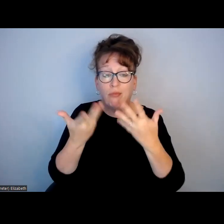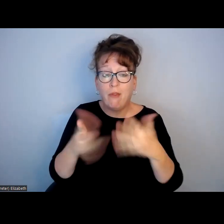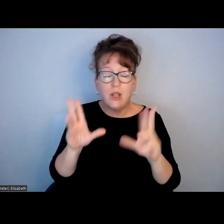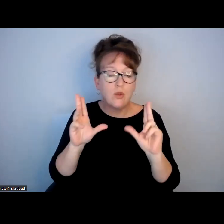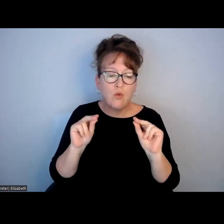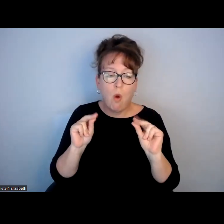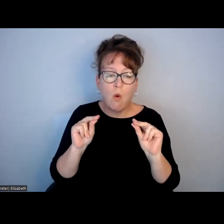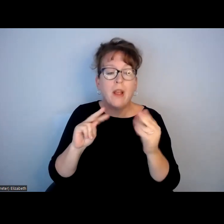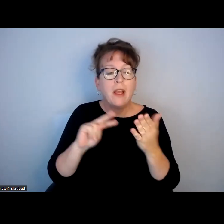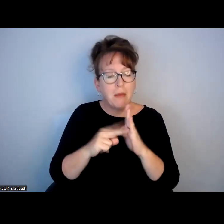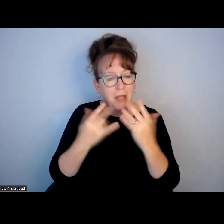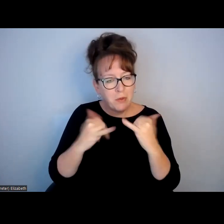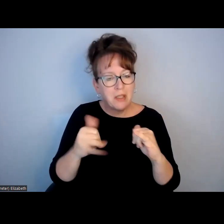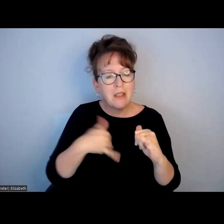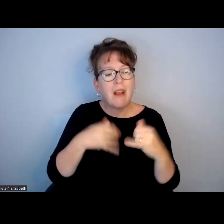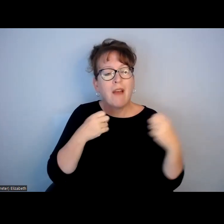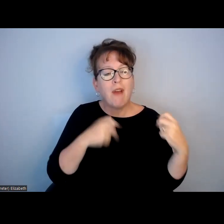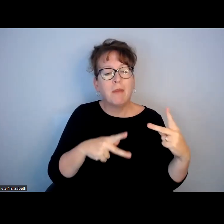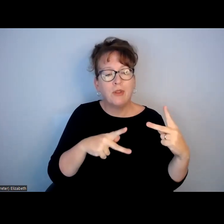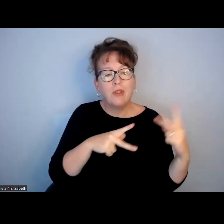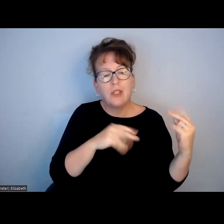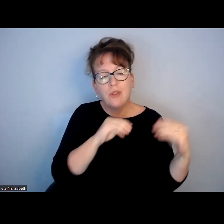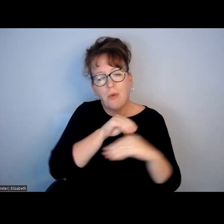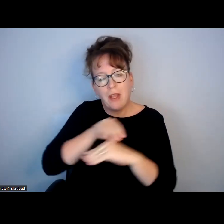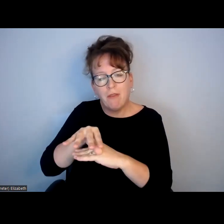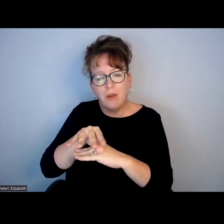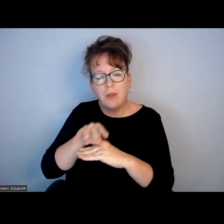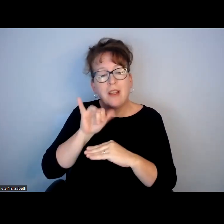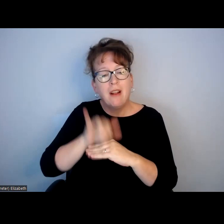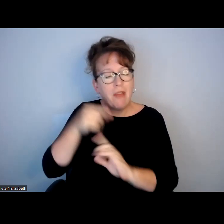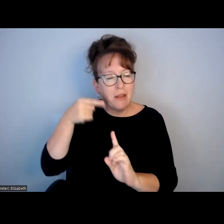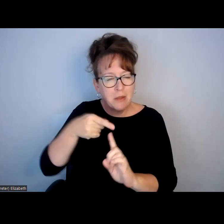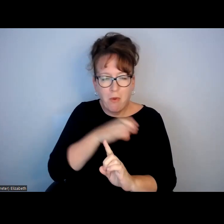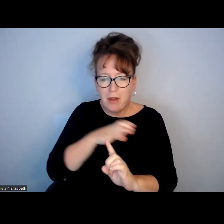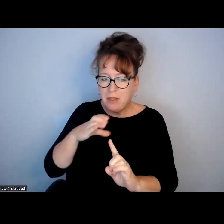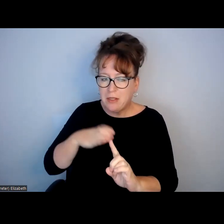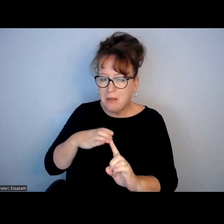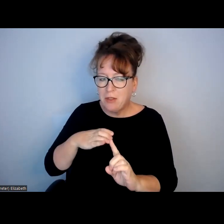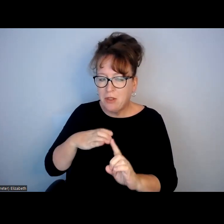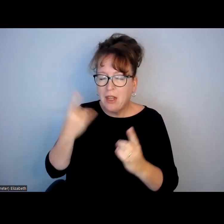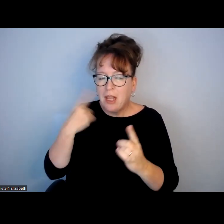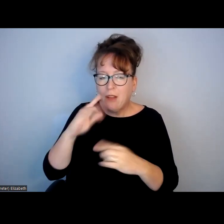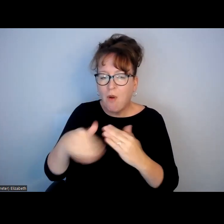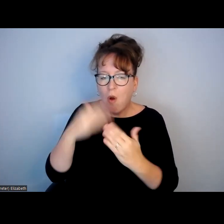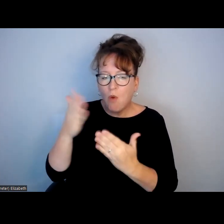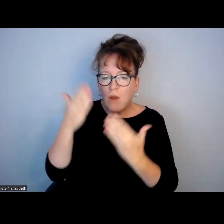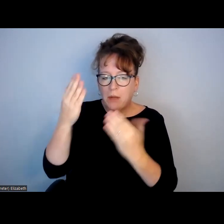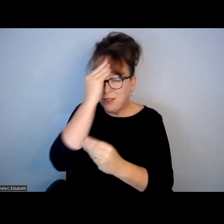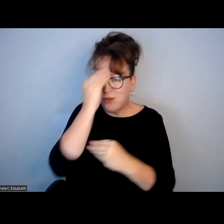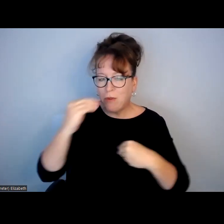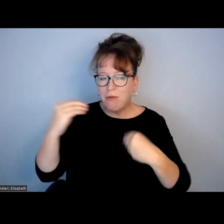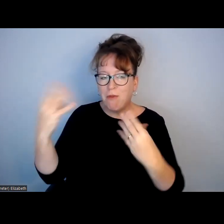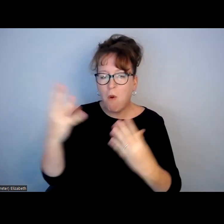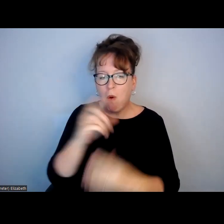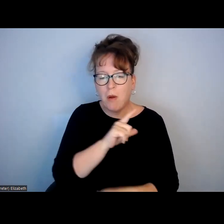to shape that. That's very much the intent here, is for the recommendations of this commission to hopefully inform the legislature as they go through